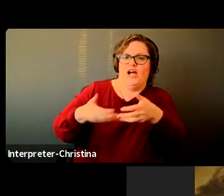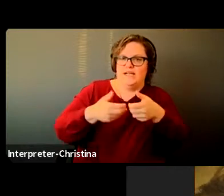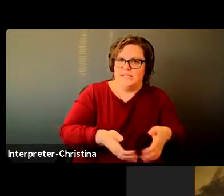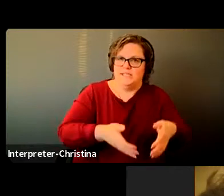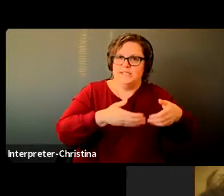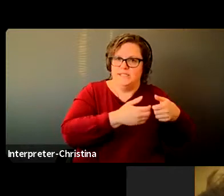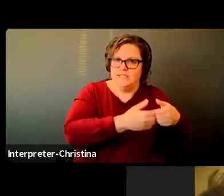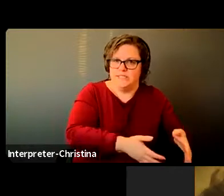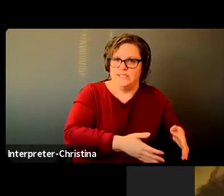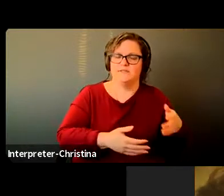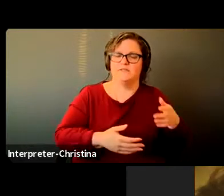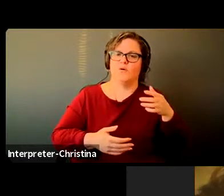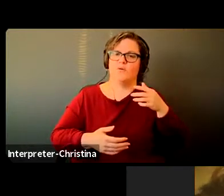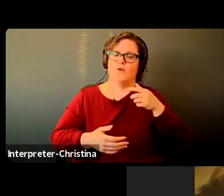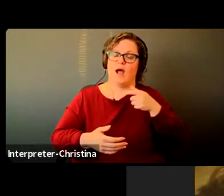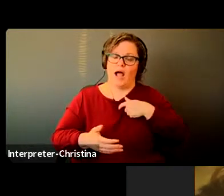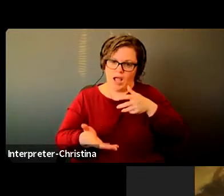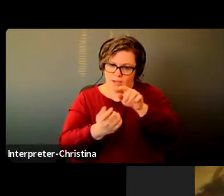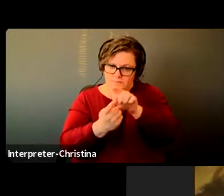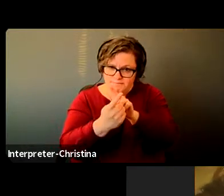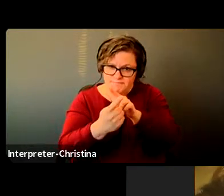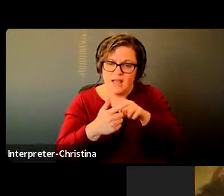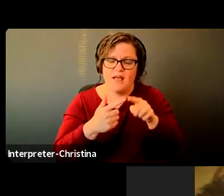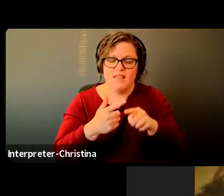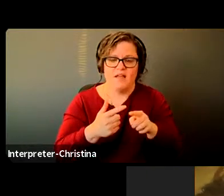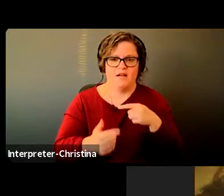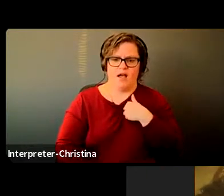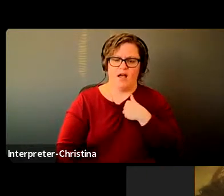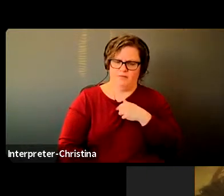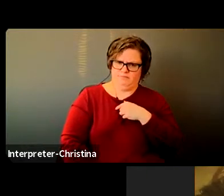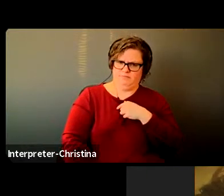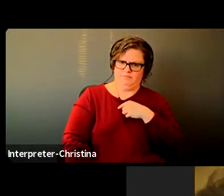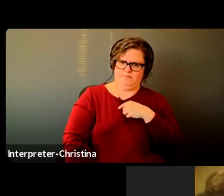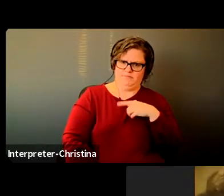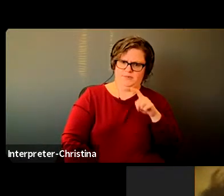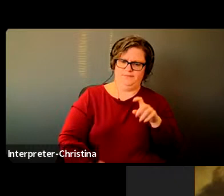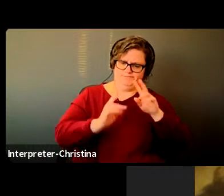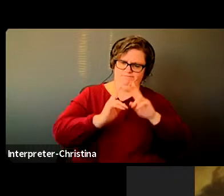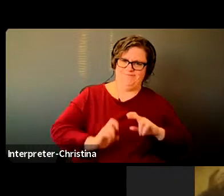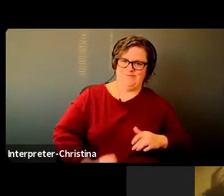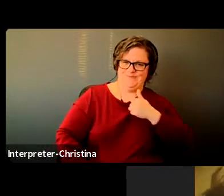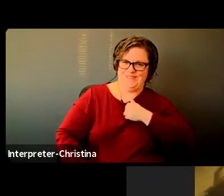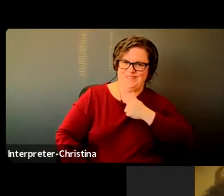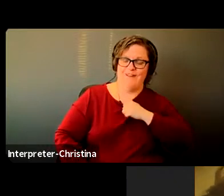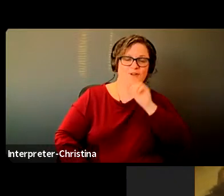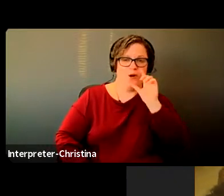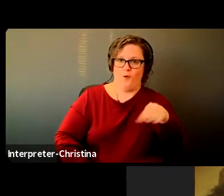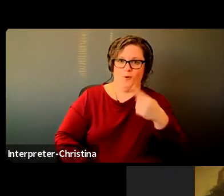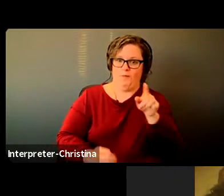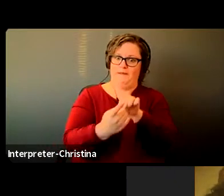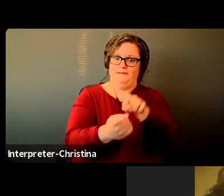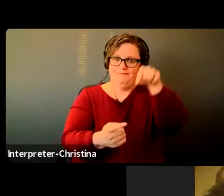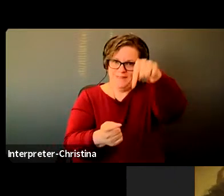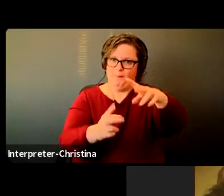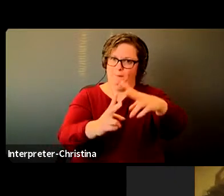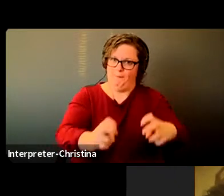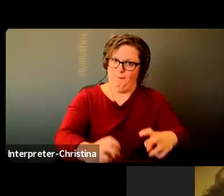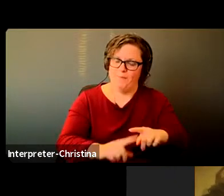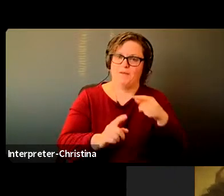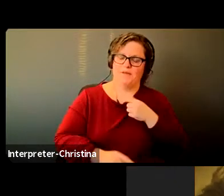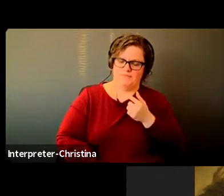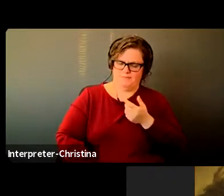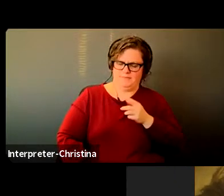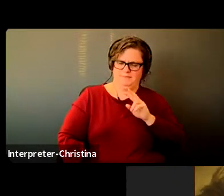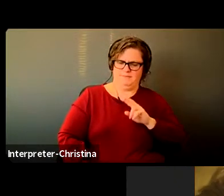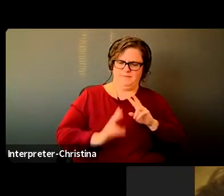had to deal with as well, you know, like it's not just like the people I'm working with who ask me about it, and the question of the colonial silence and what is it that we don't have access